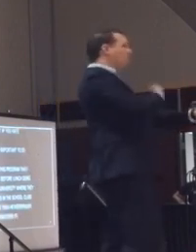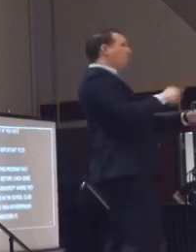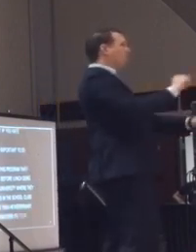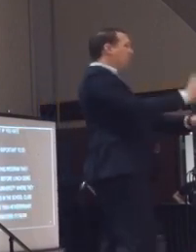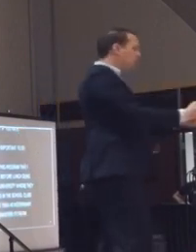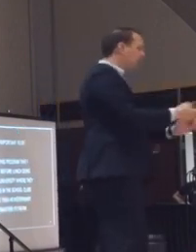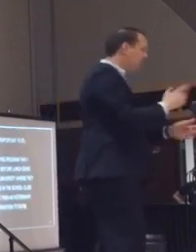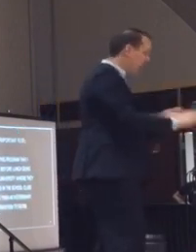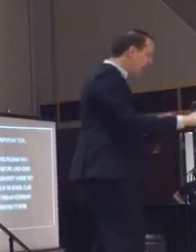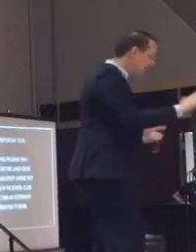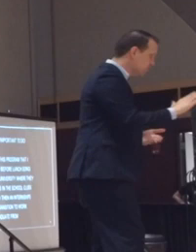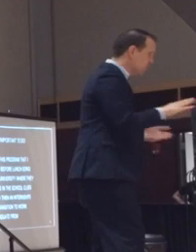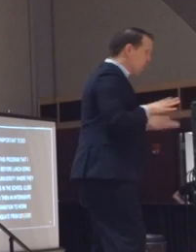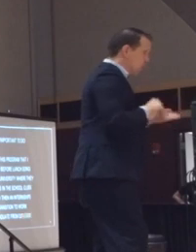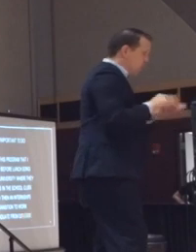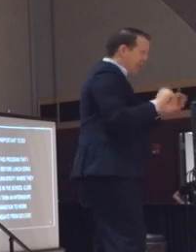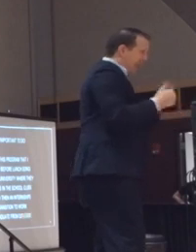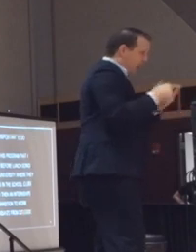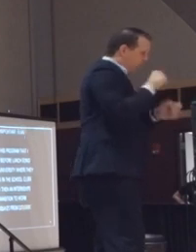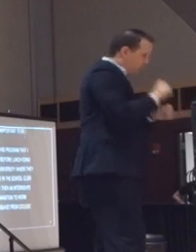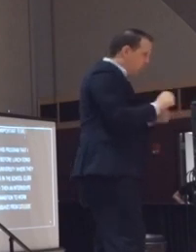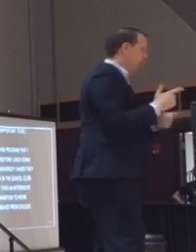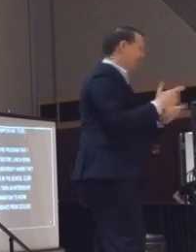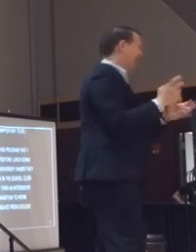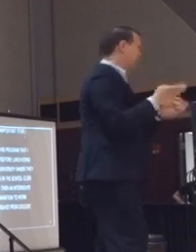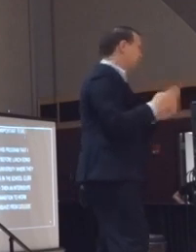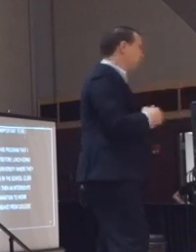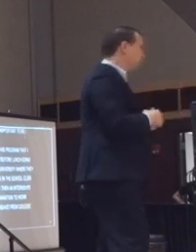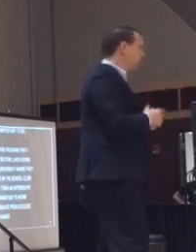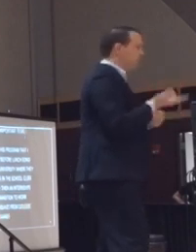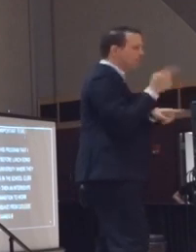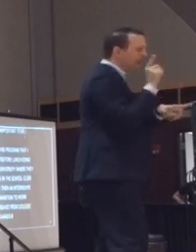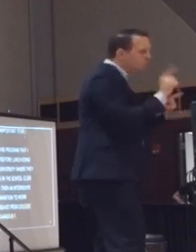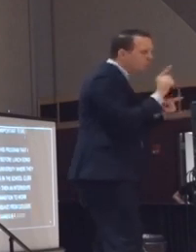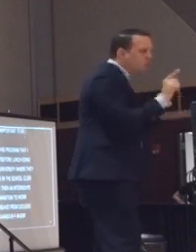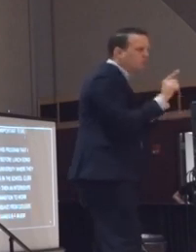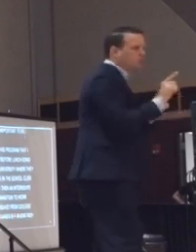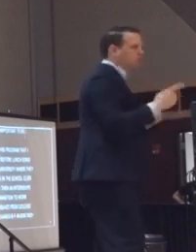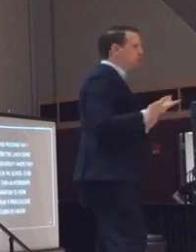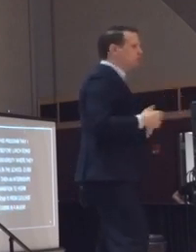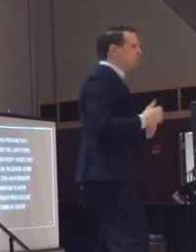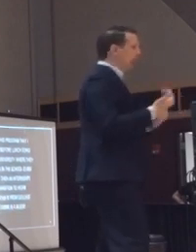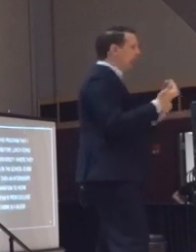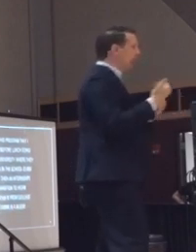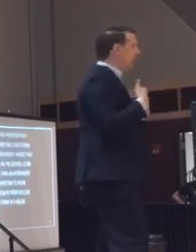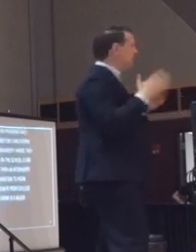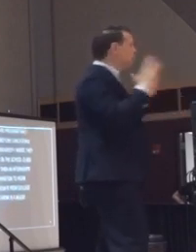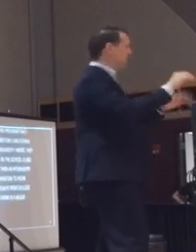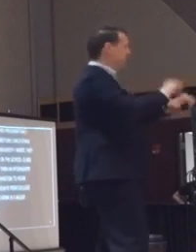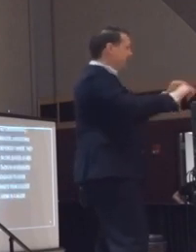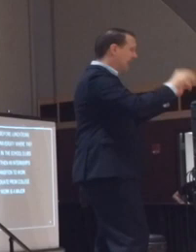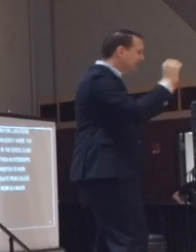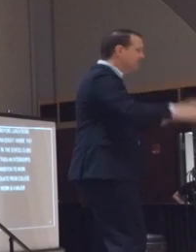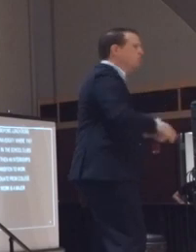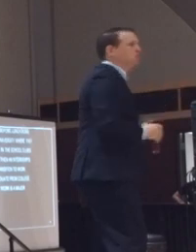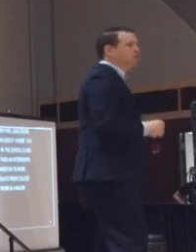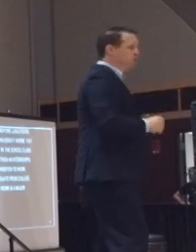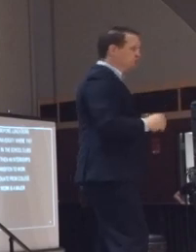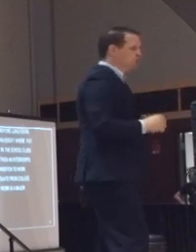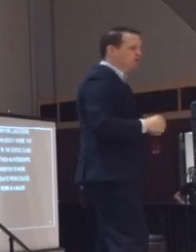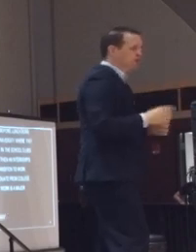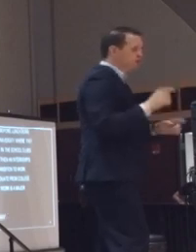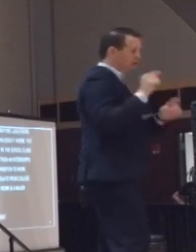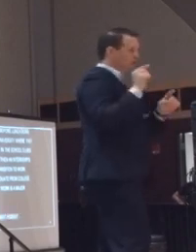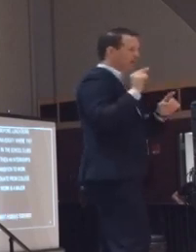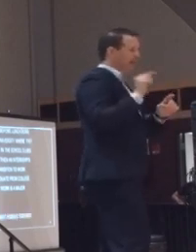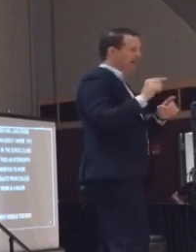graduate from college. Learning how to work, major issue. Mentors. I had a really great science teacher.